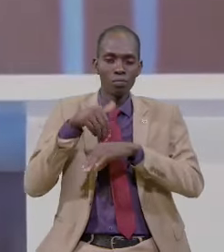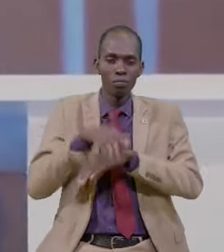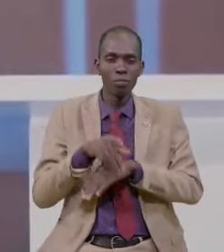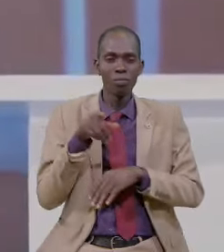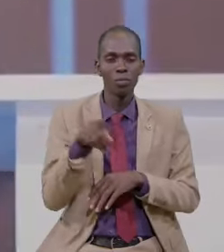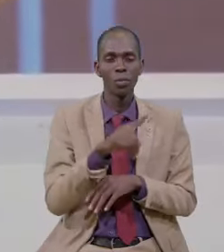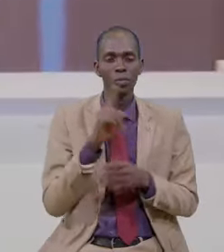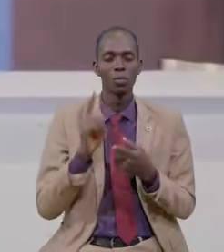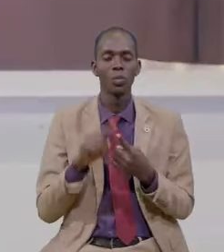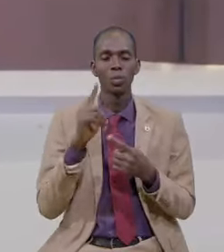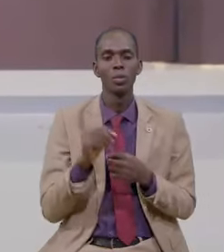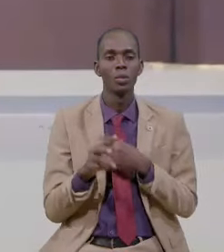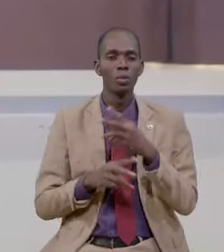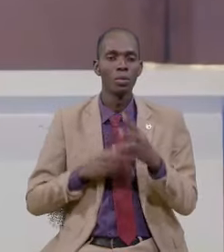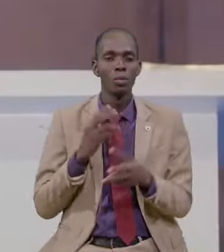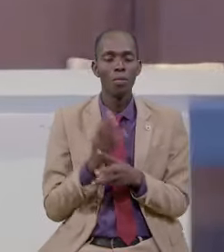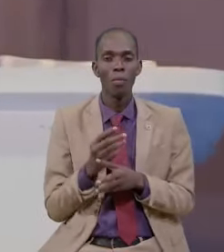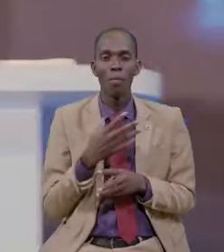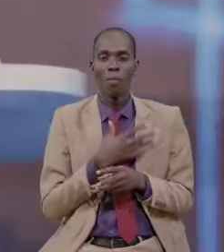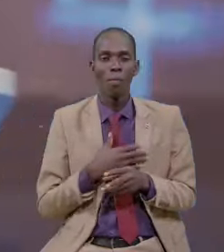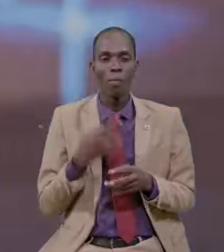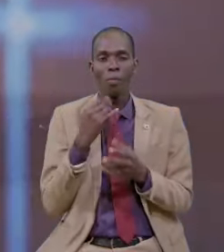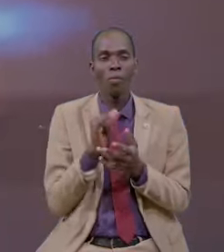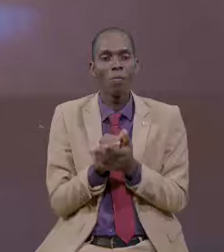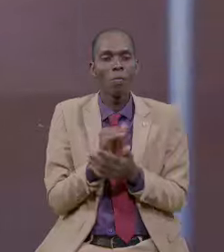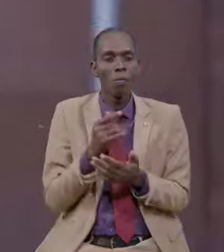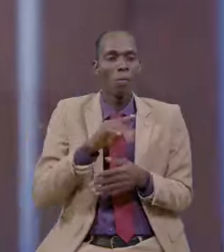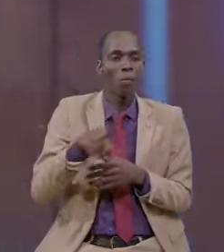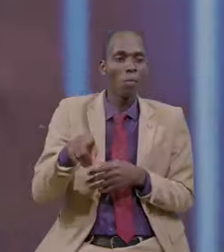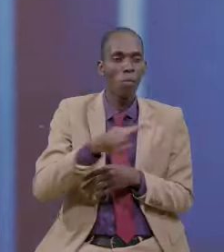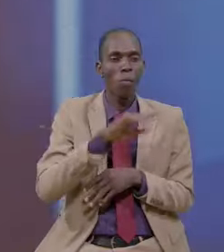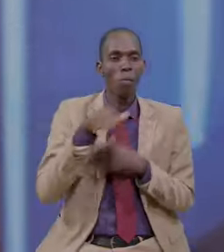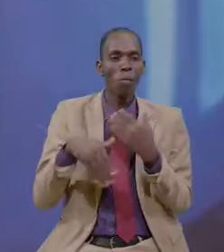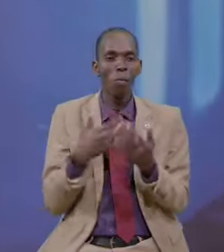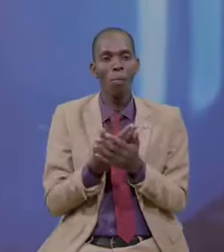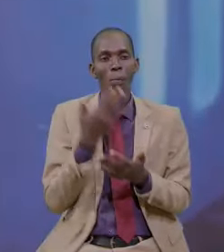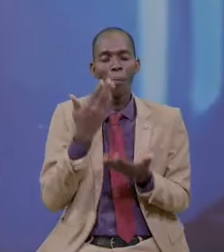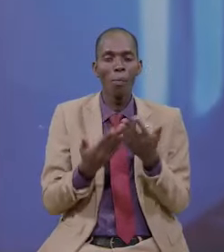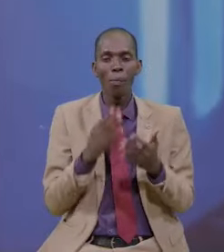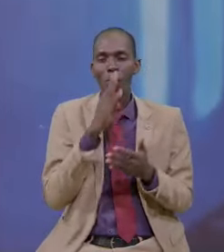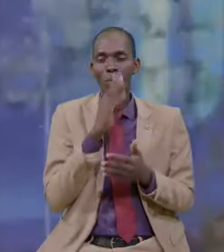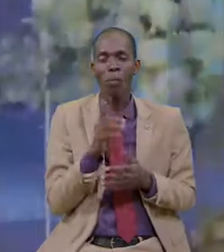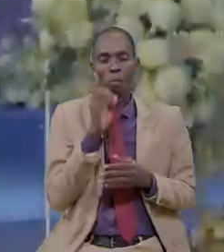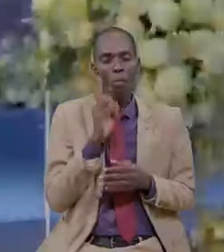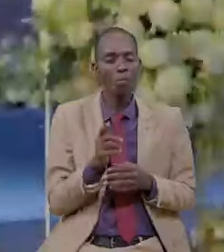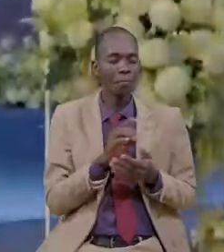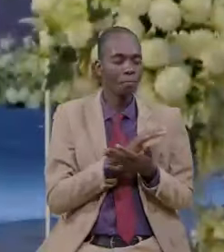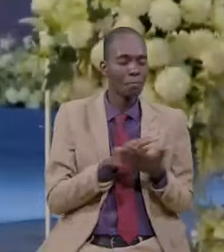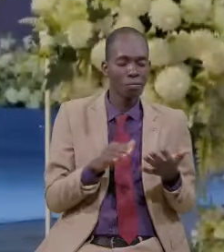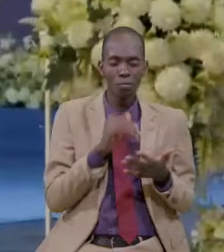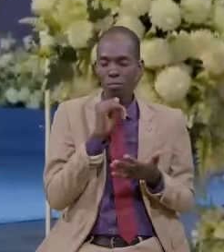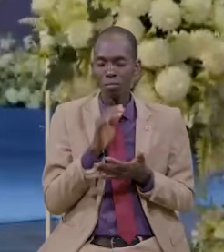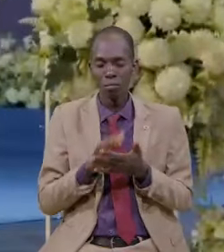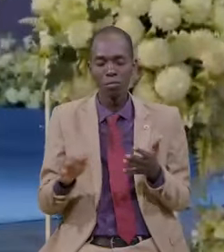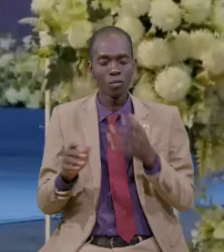now he says that they all may be one. You know, the unclean and the clean cannot be one. The righteous and the